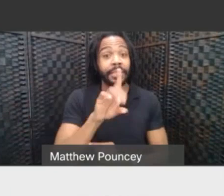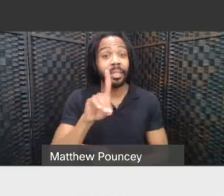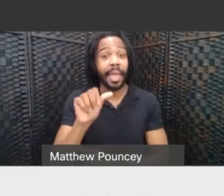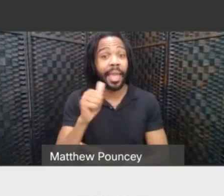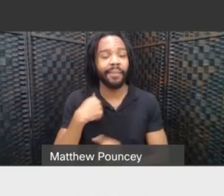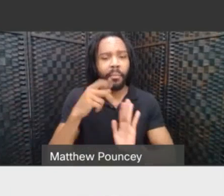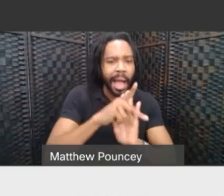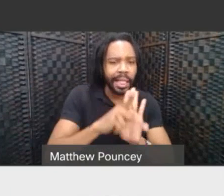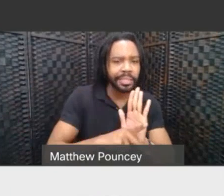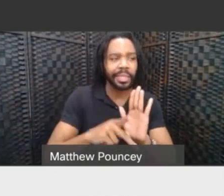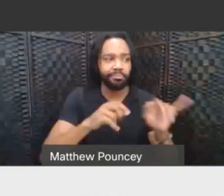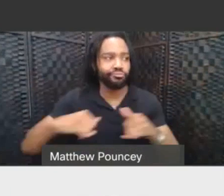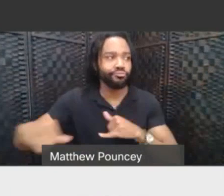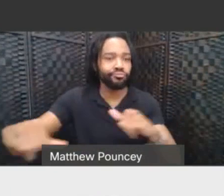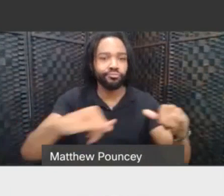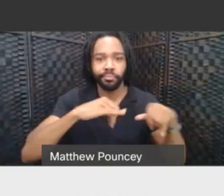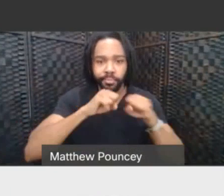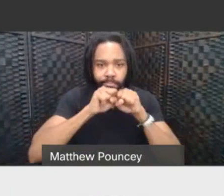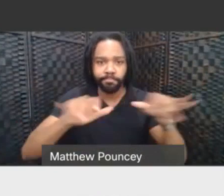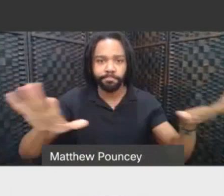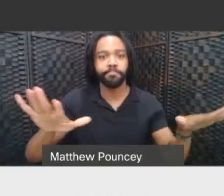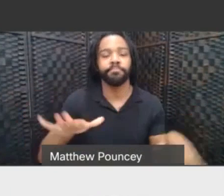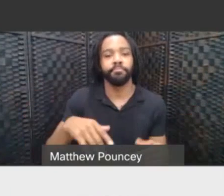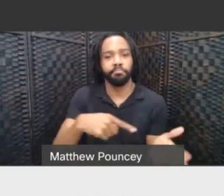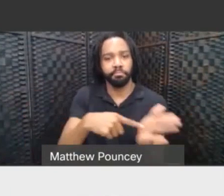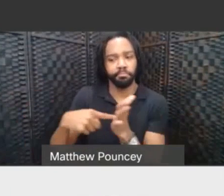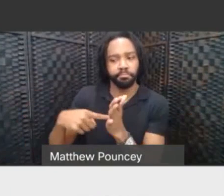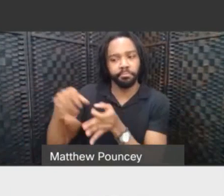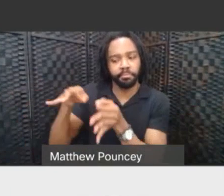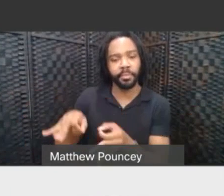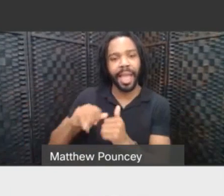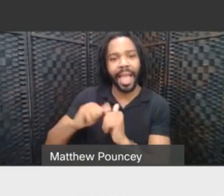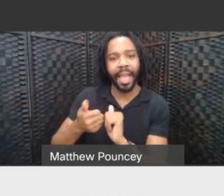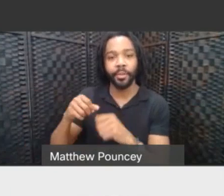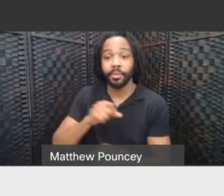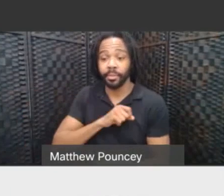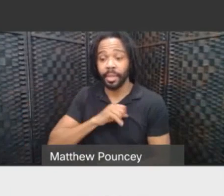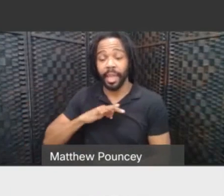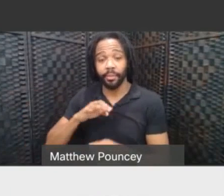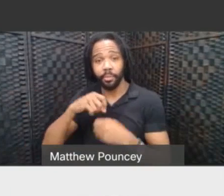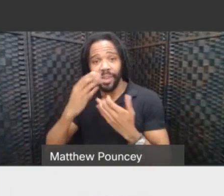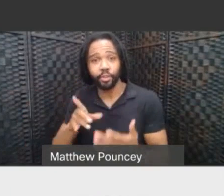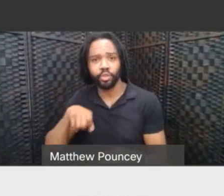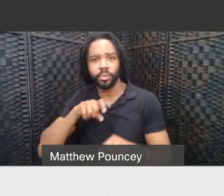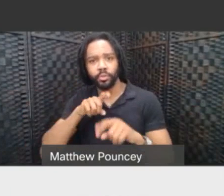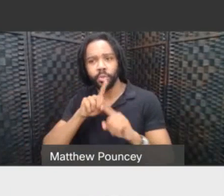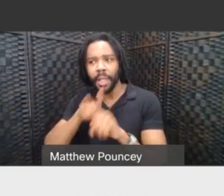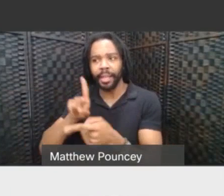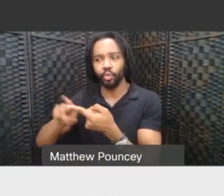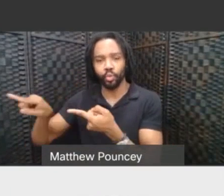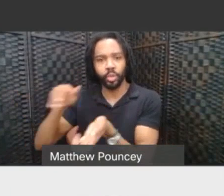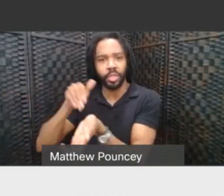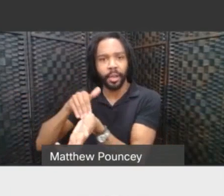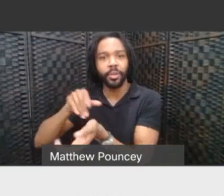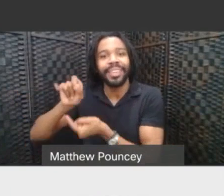transmittal to address how providers should respond to DDS staff requests for documents when conducting